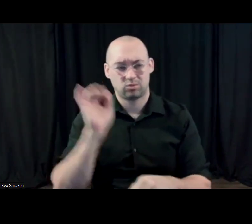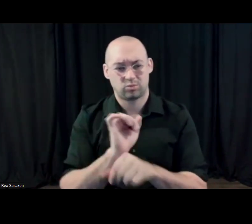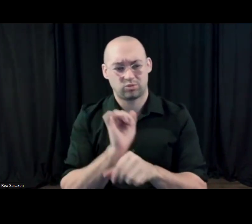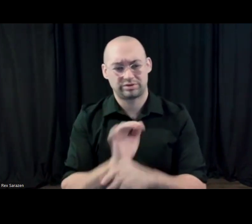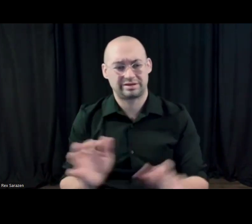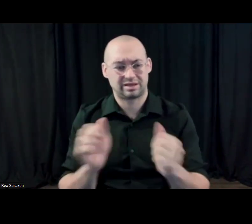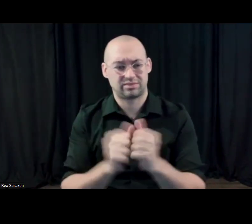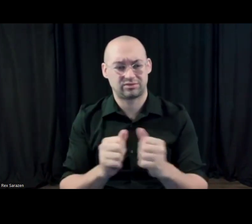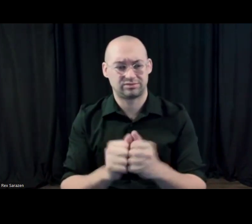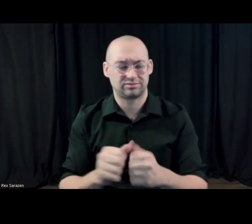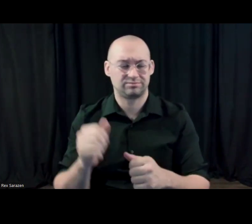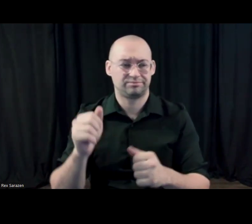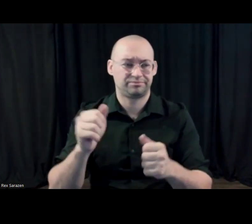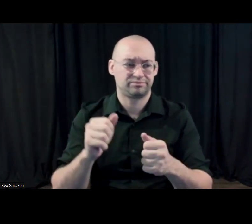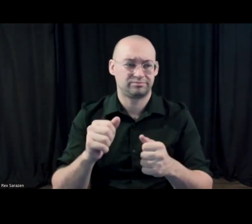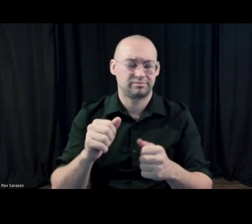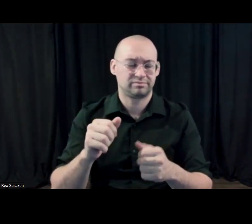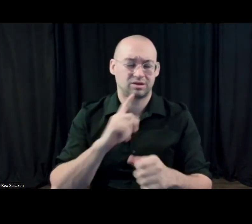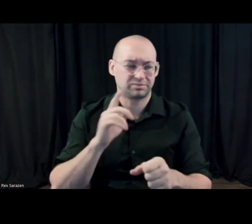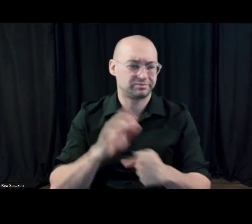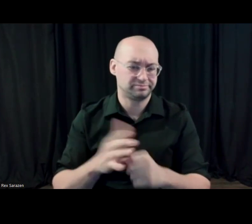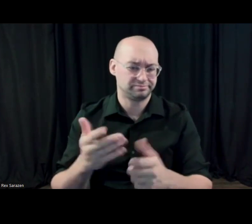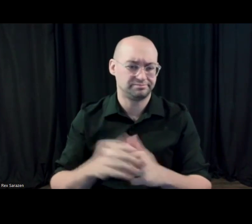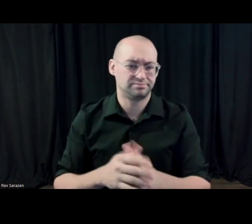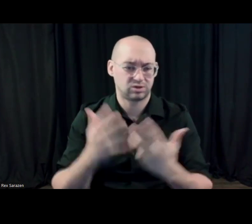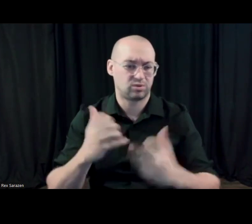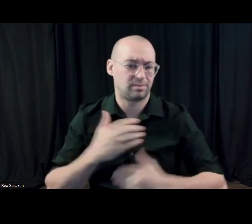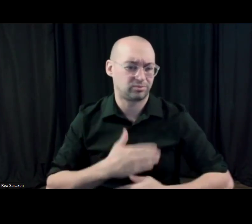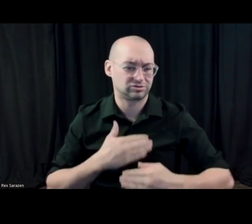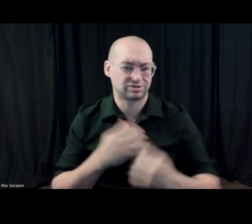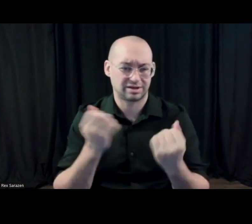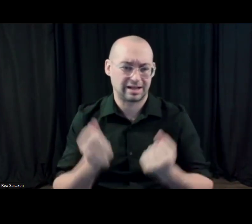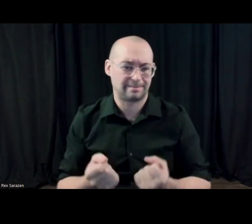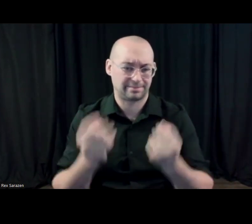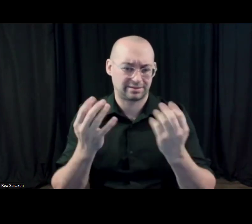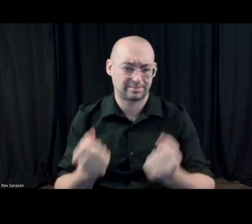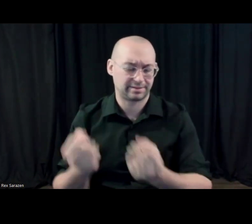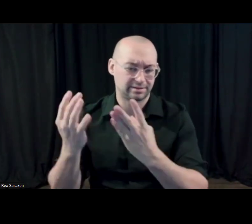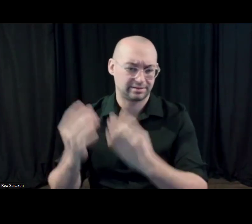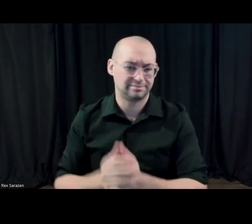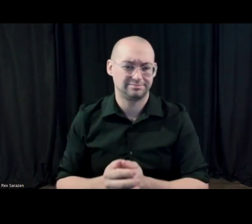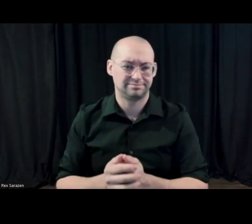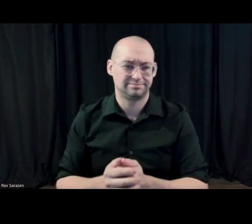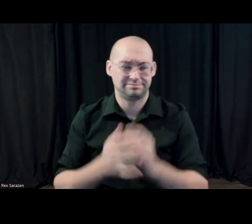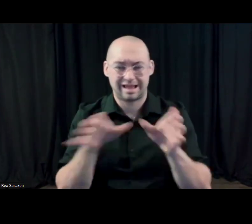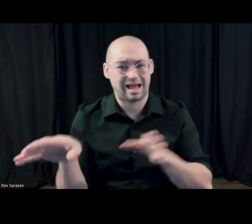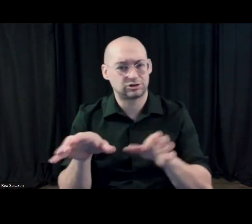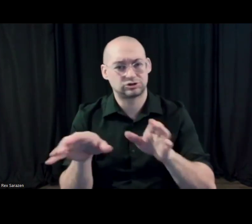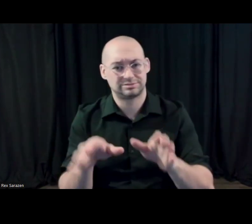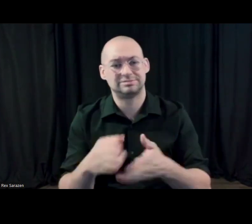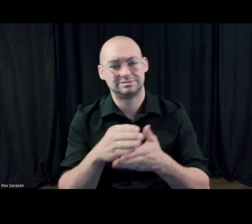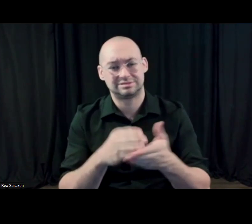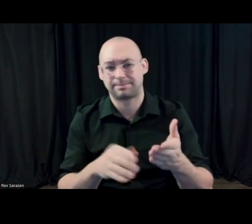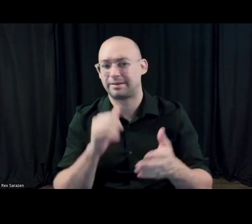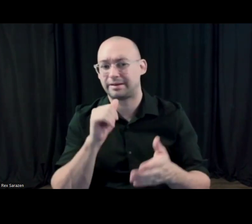commitment. And just want to appreciate that there has been many, again, a lot of actions, some uncertainties in